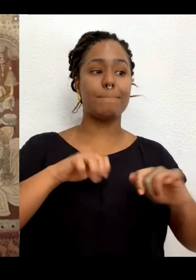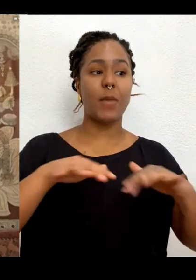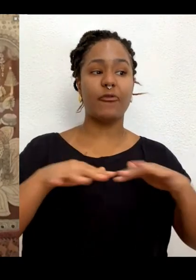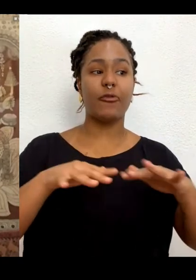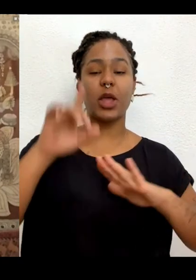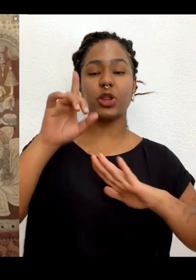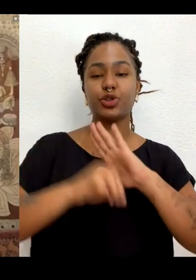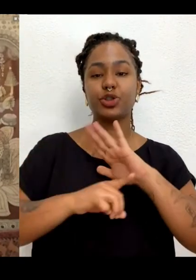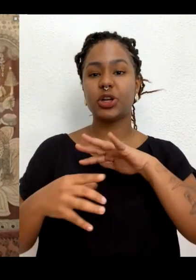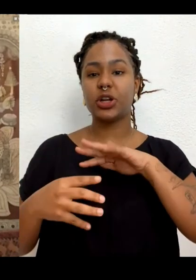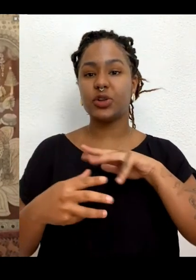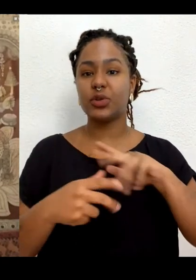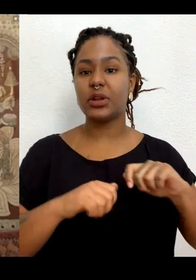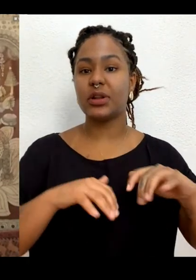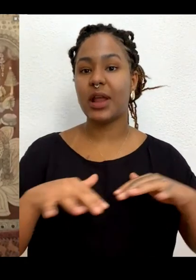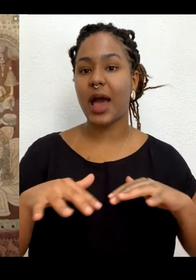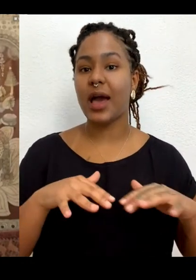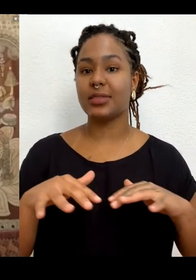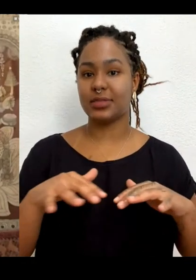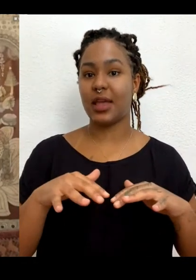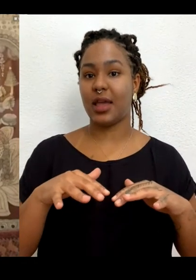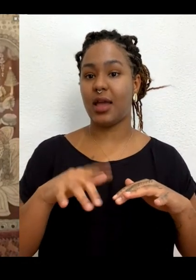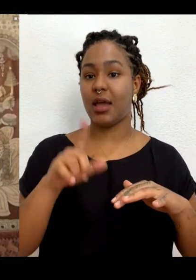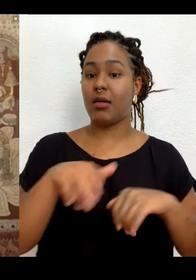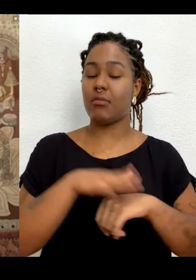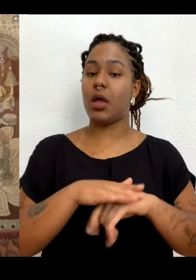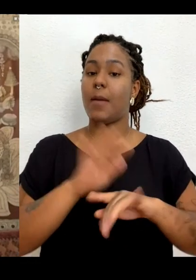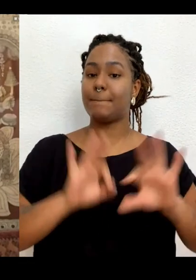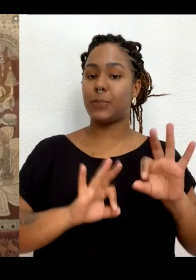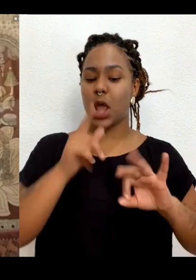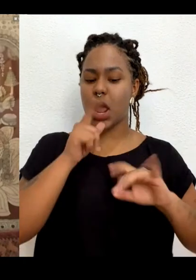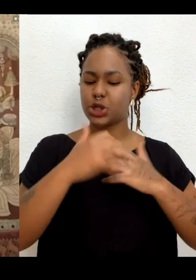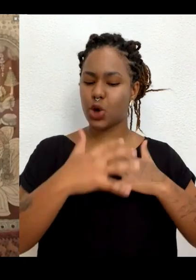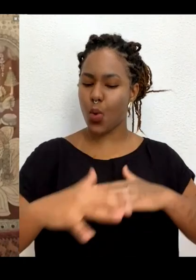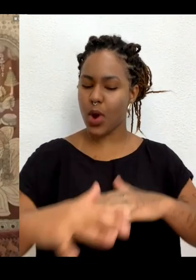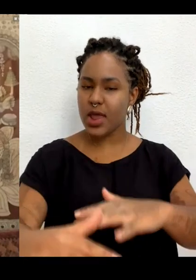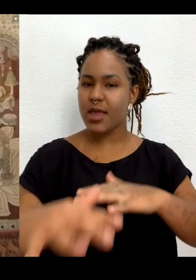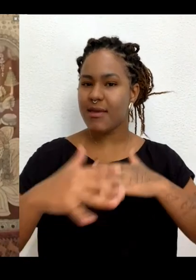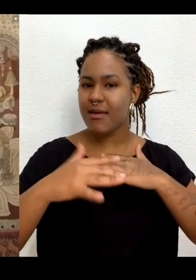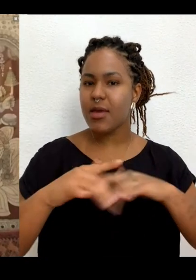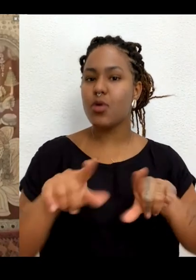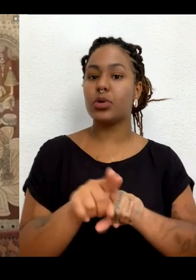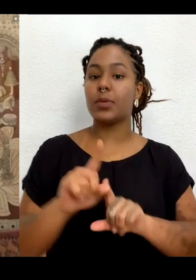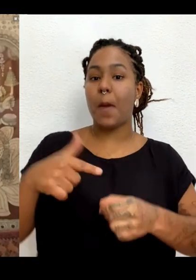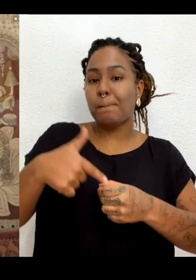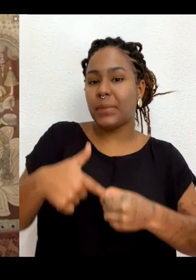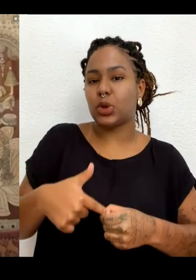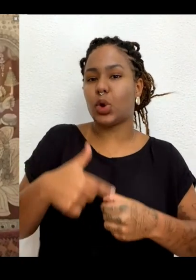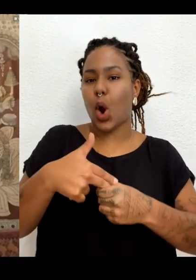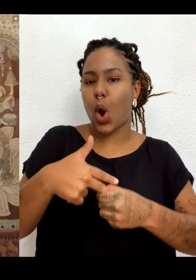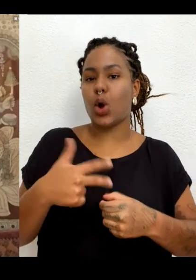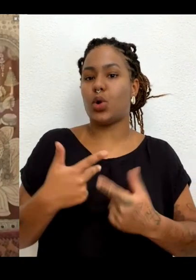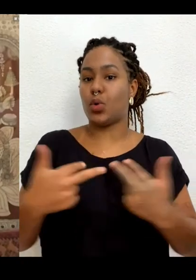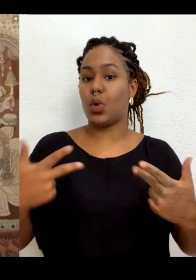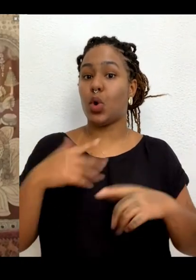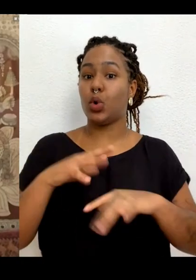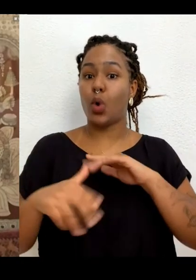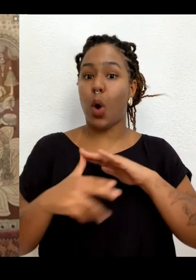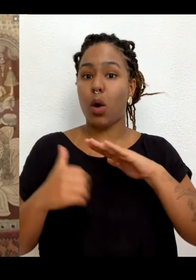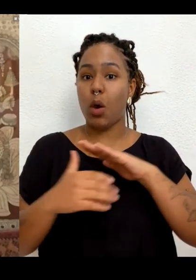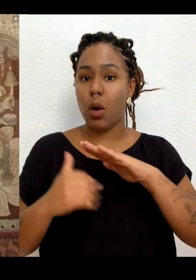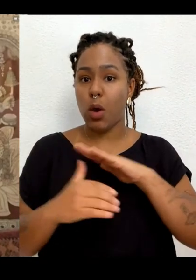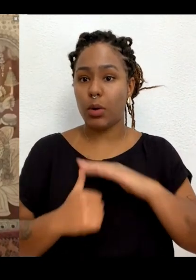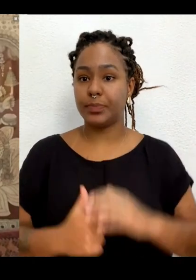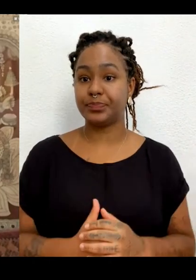stop the fracking to stop the oil as one Humanity on one planet not only do we overcome the separation with the